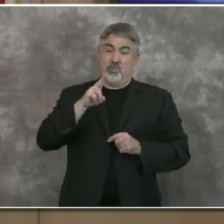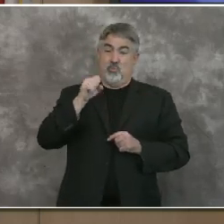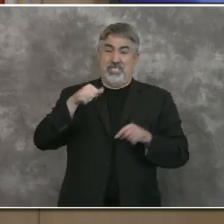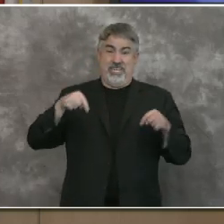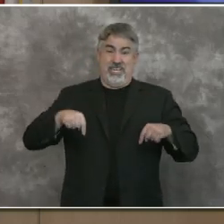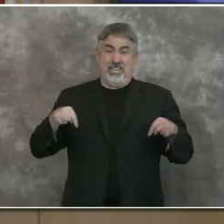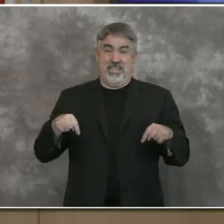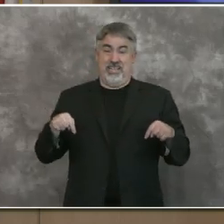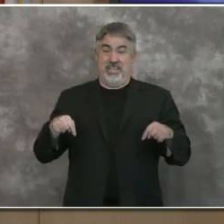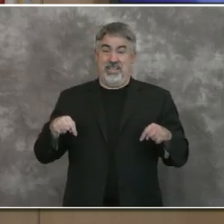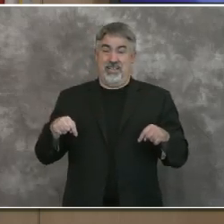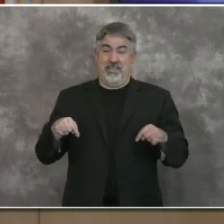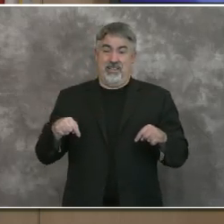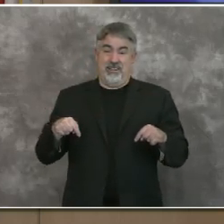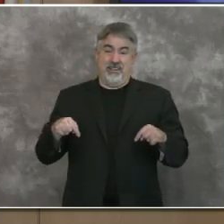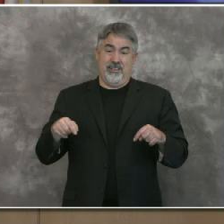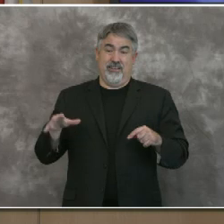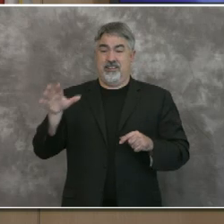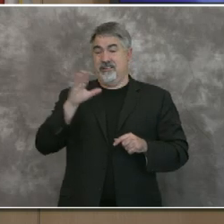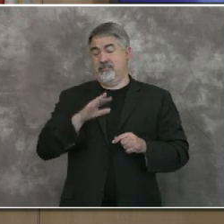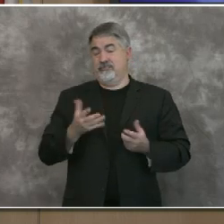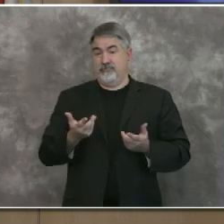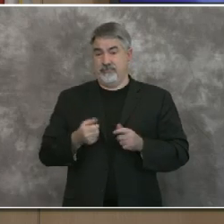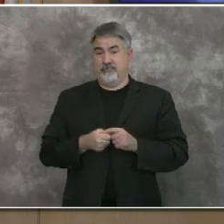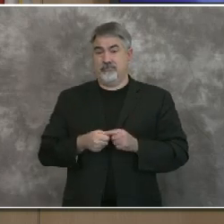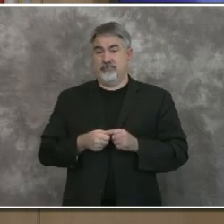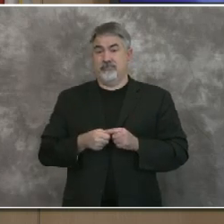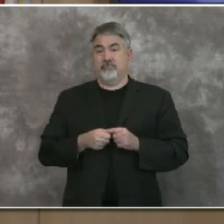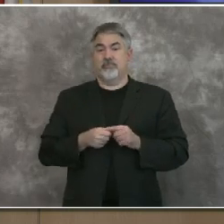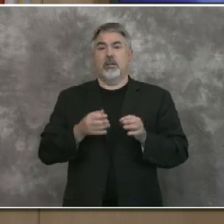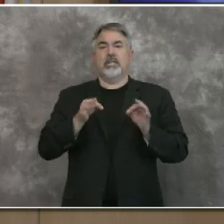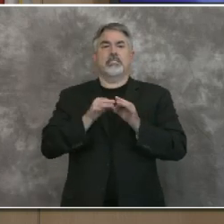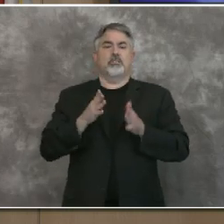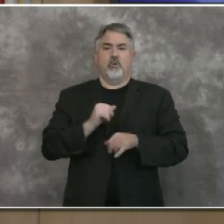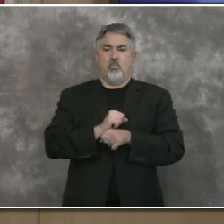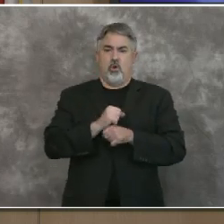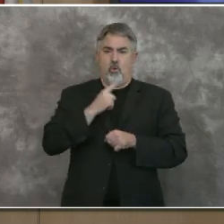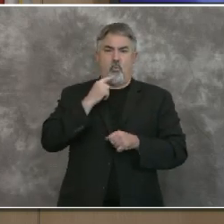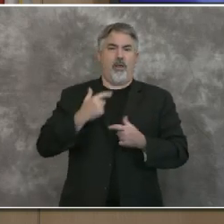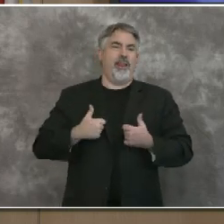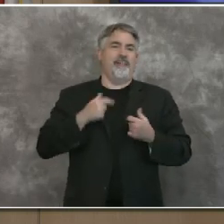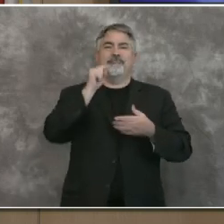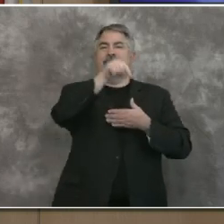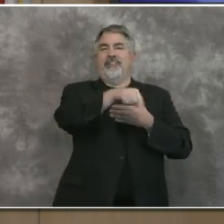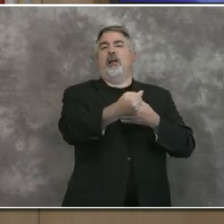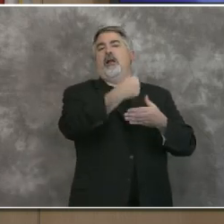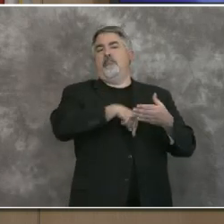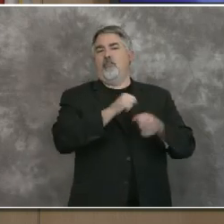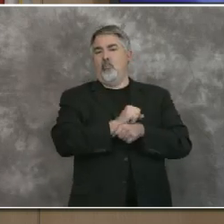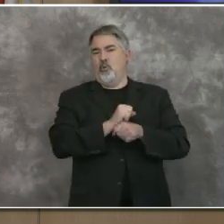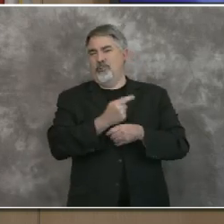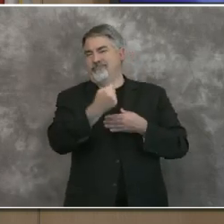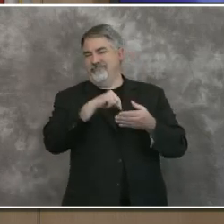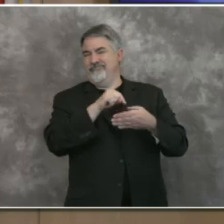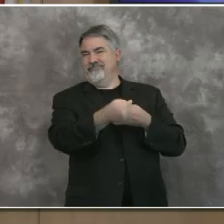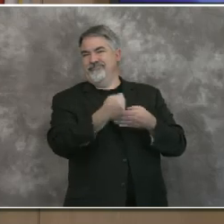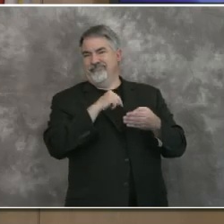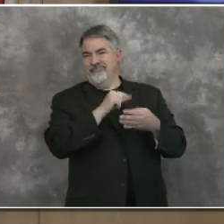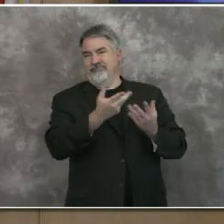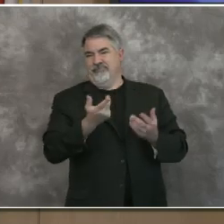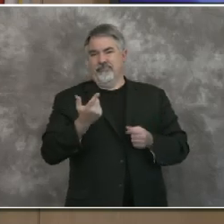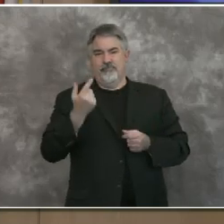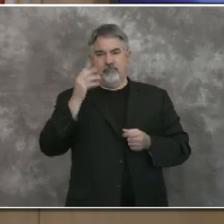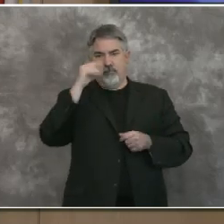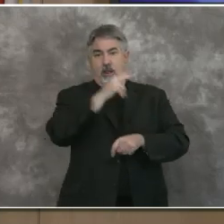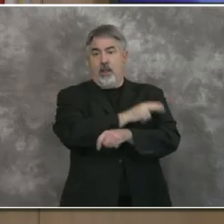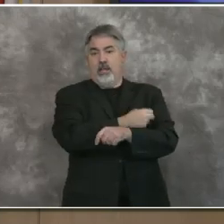also permanent legal residents and essential workers who cross the border who are presenting for care. We do know that the hospital systems